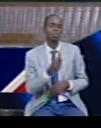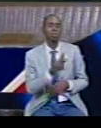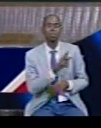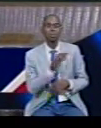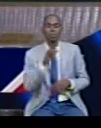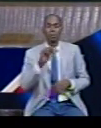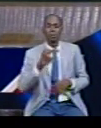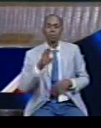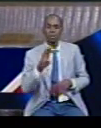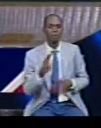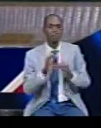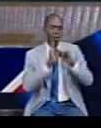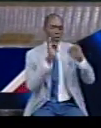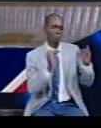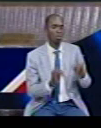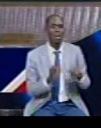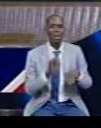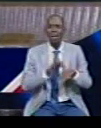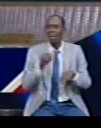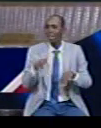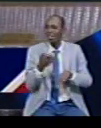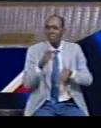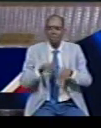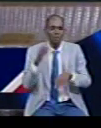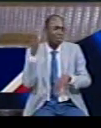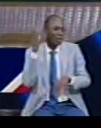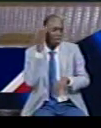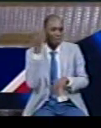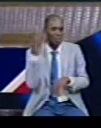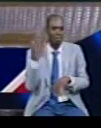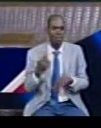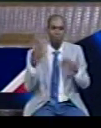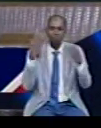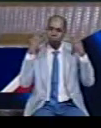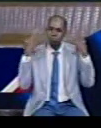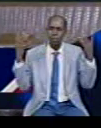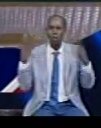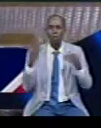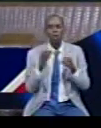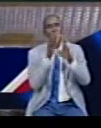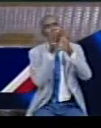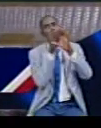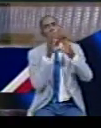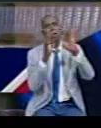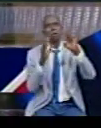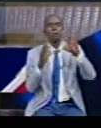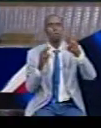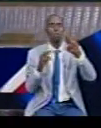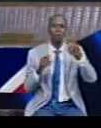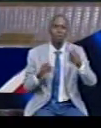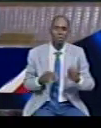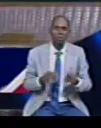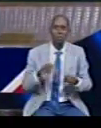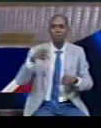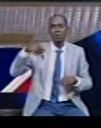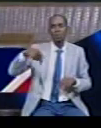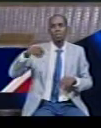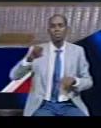At what time ye hear the sound of the cornet, flute, harp, sackbut,